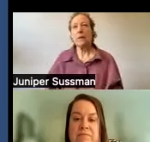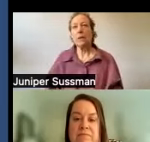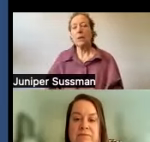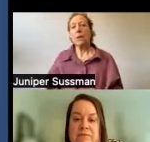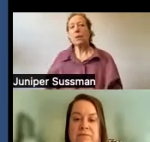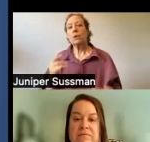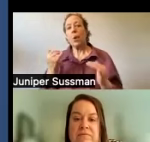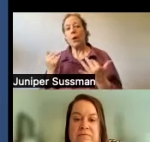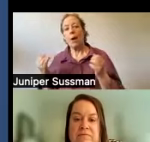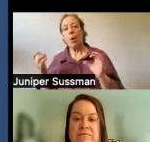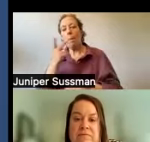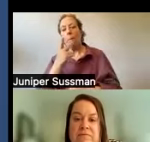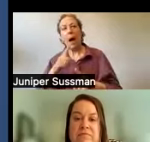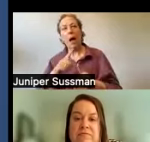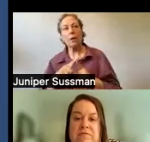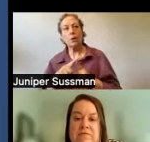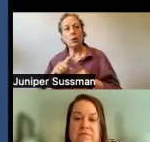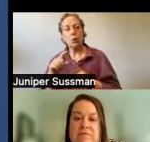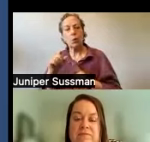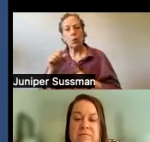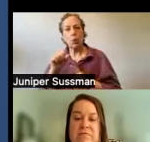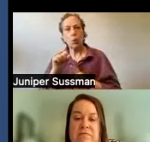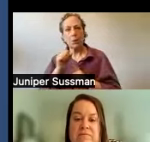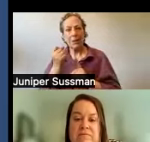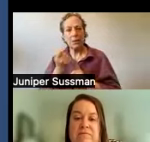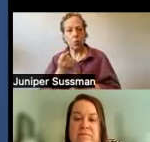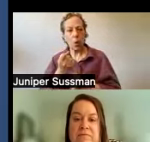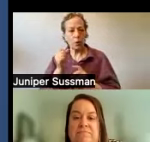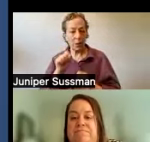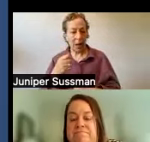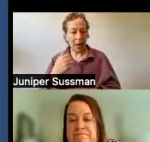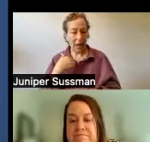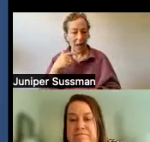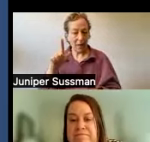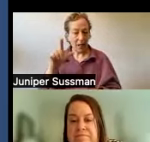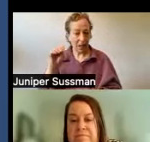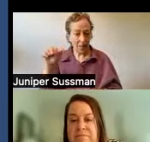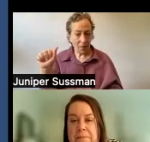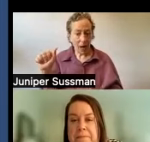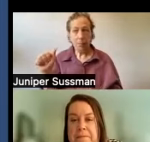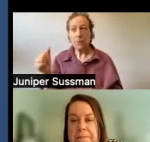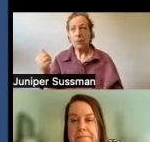to a situation of, can you get a leave of absence? Can you